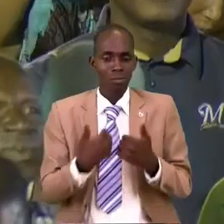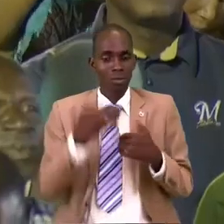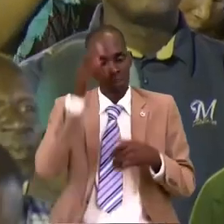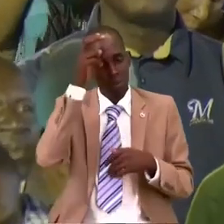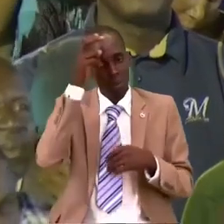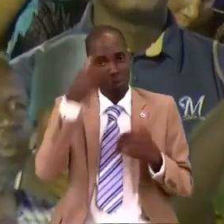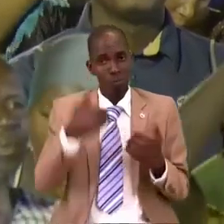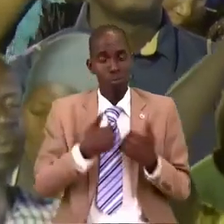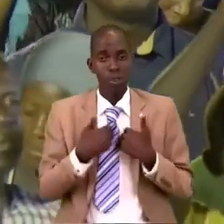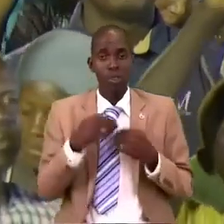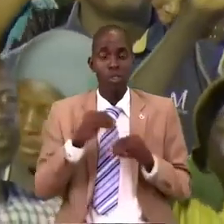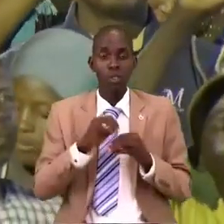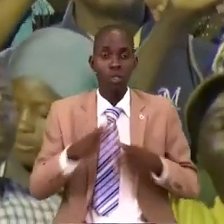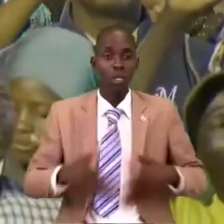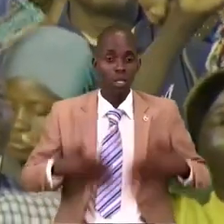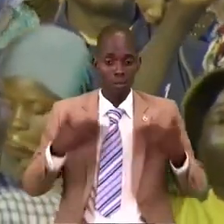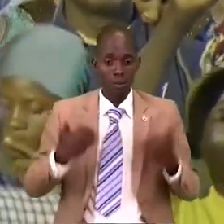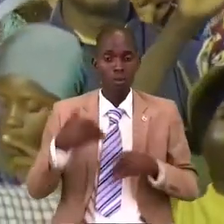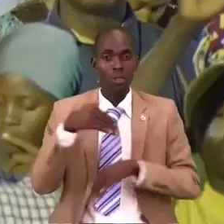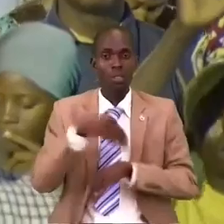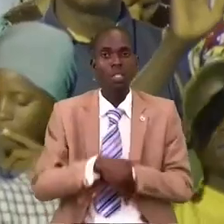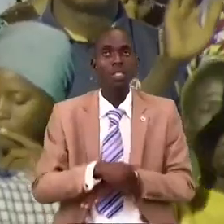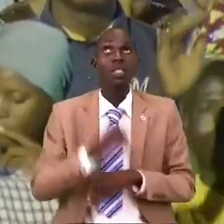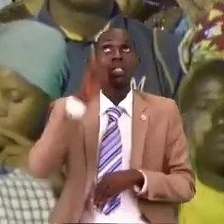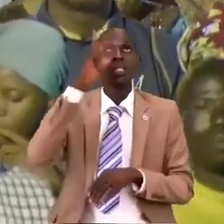Jesus' name. Look at